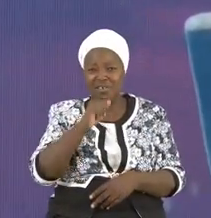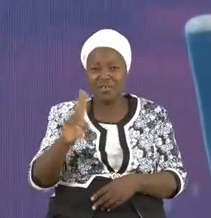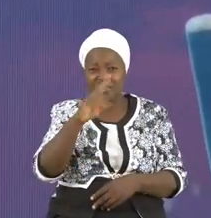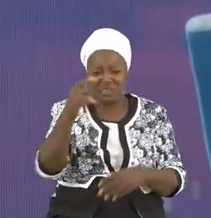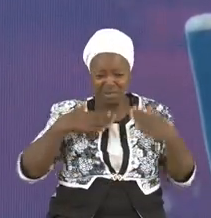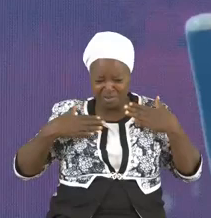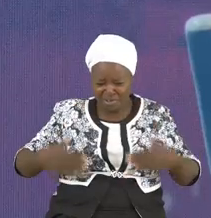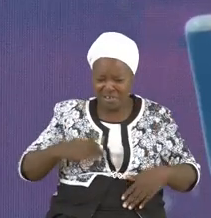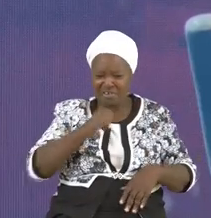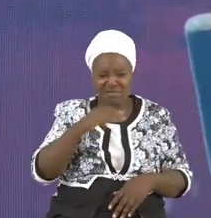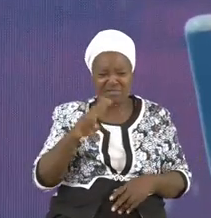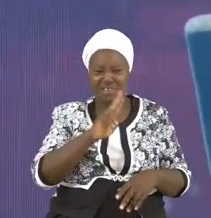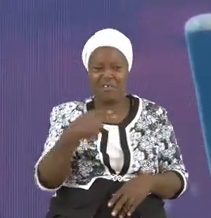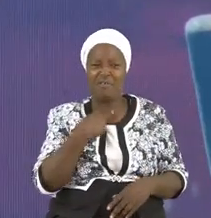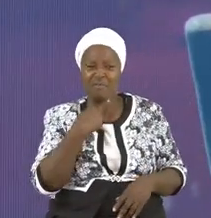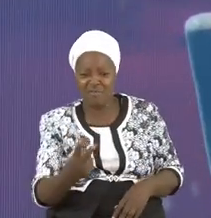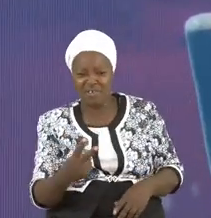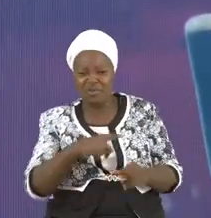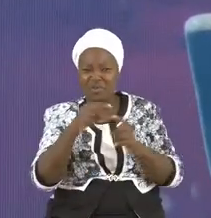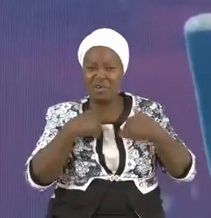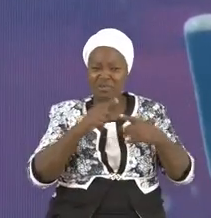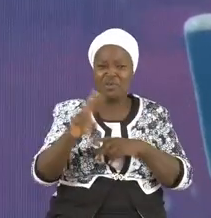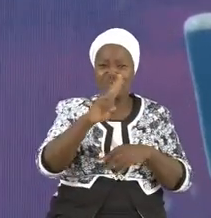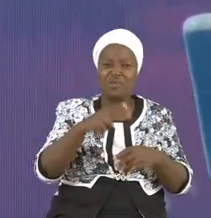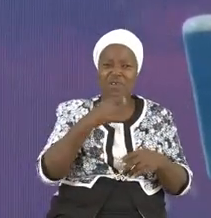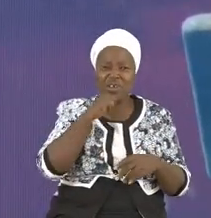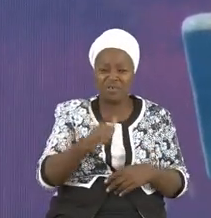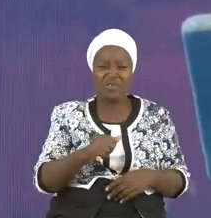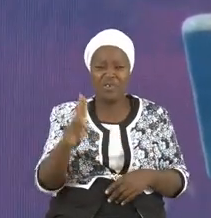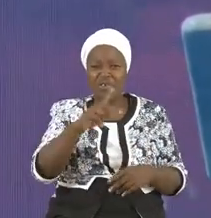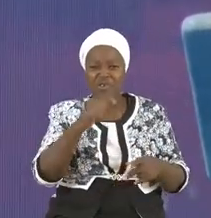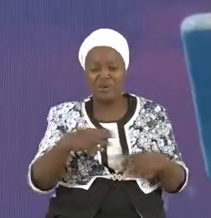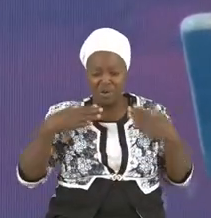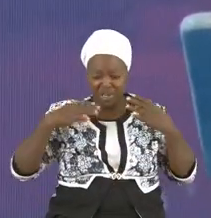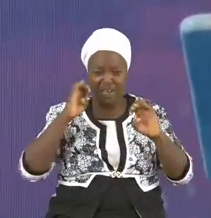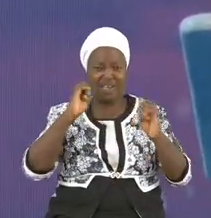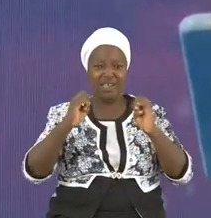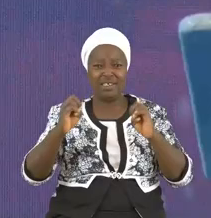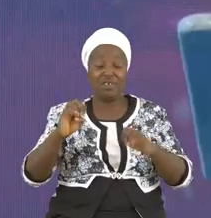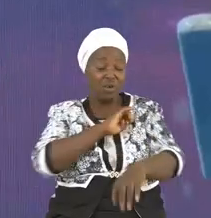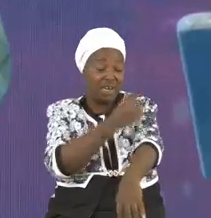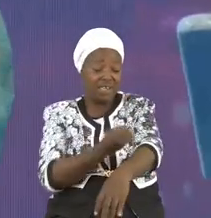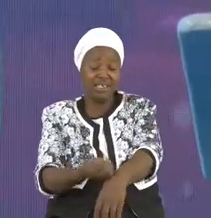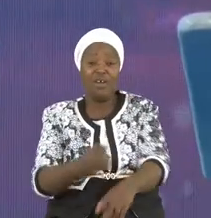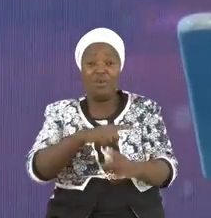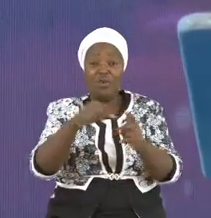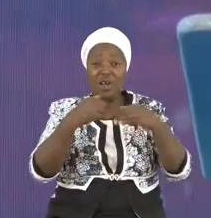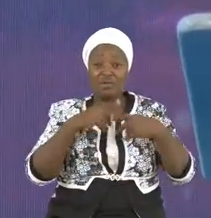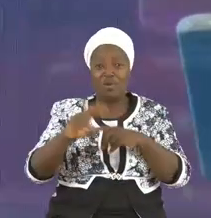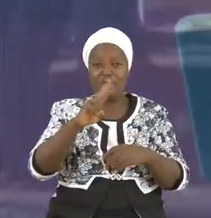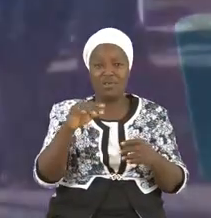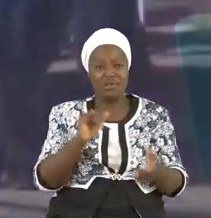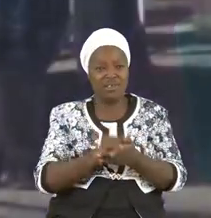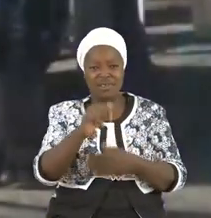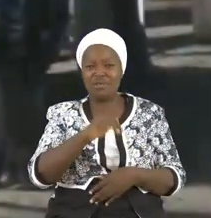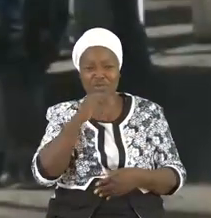you need to use it, you're not using your energy when you used to use when you need to use it. That's partiality. You are not